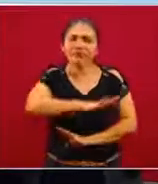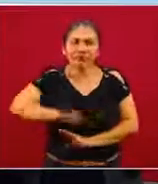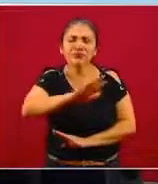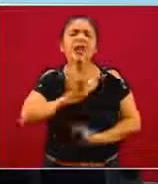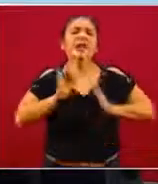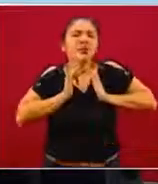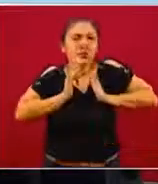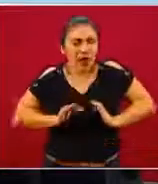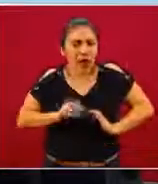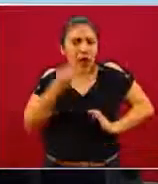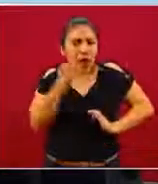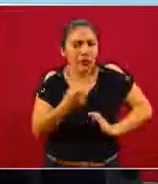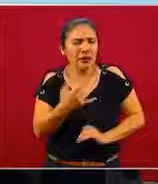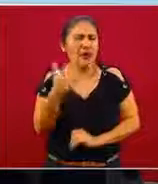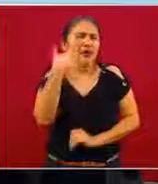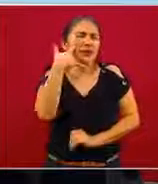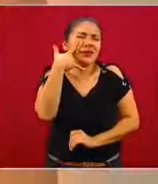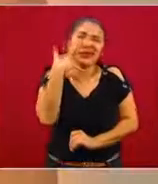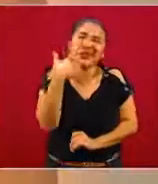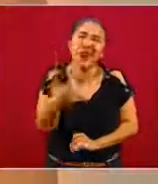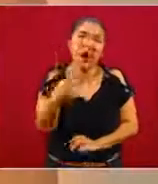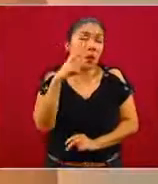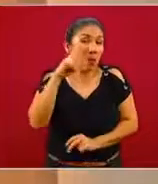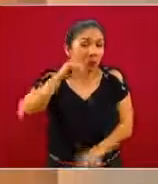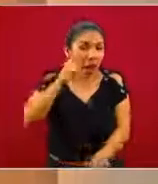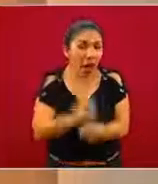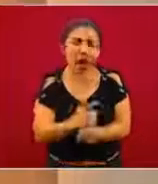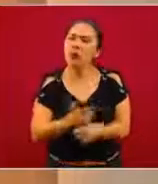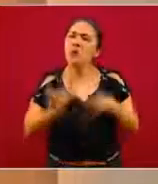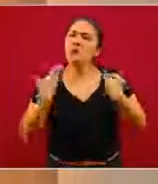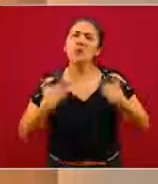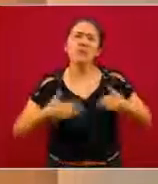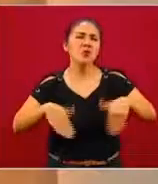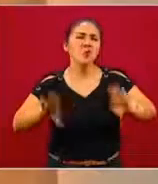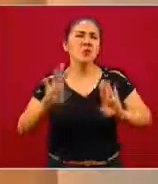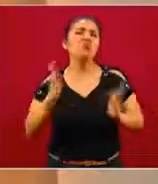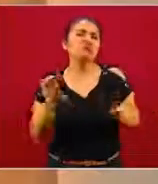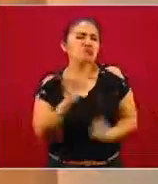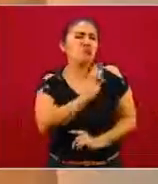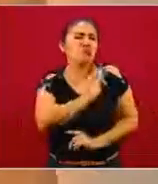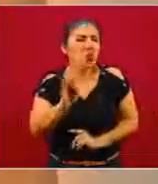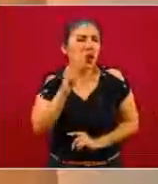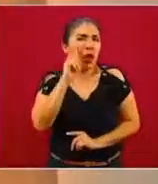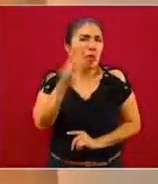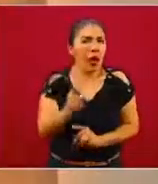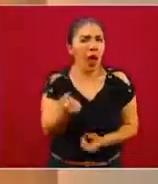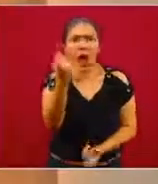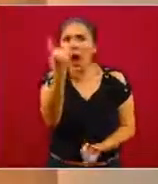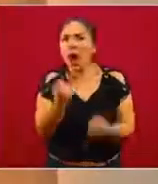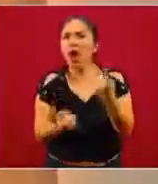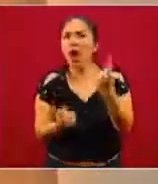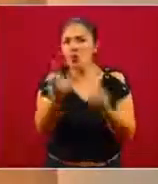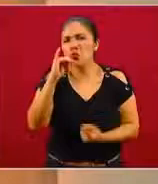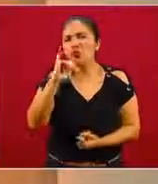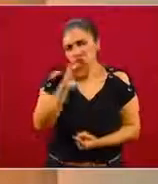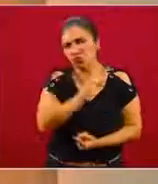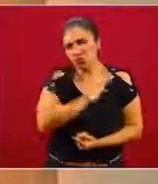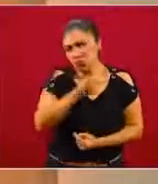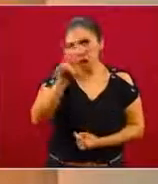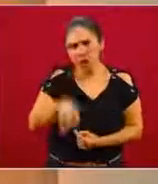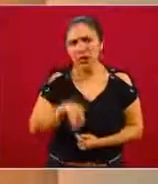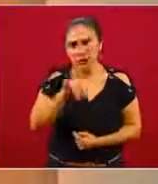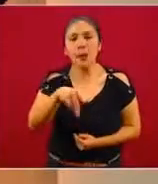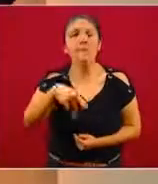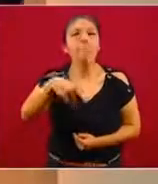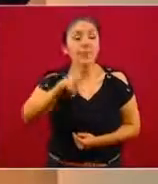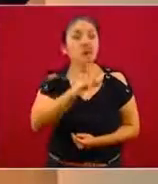to the infection. But these are extremely strict, rare cases that we are seeing. We are seeing some cases, yes, it's